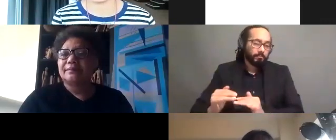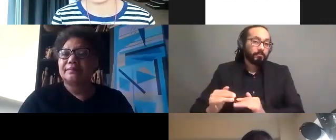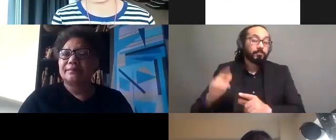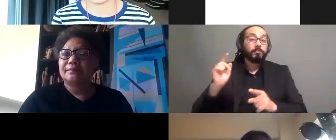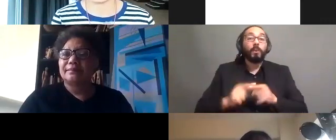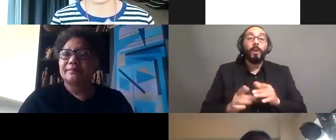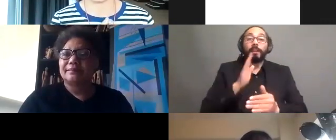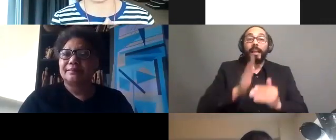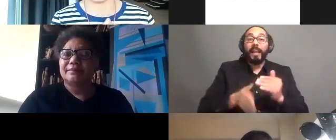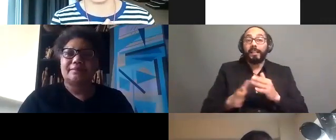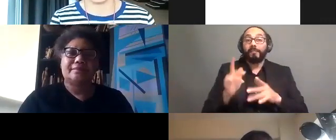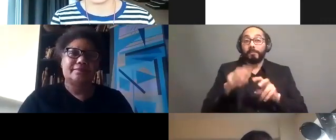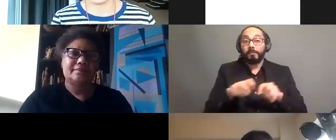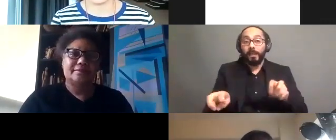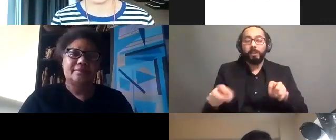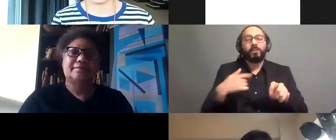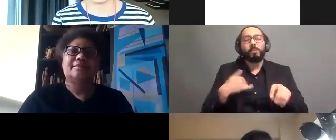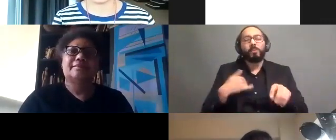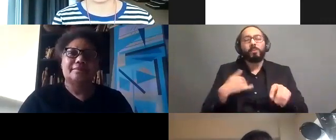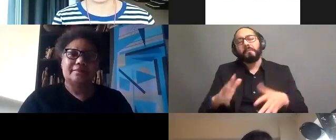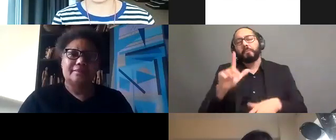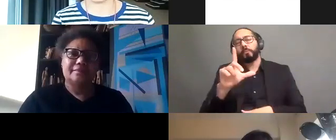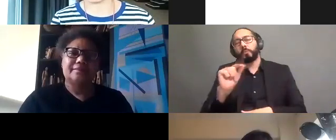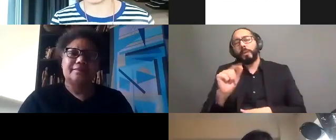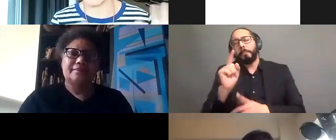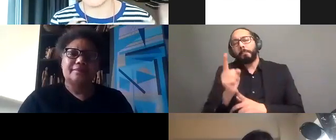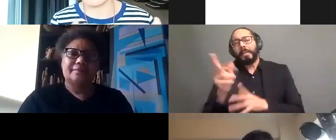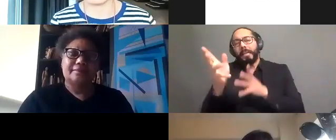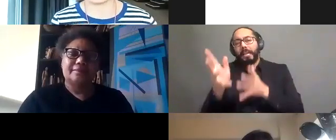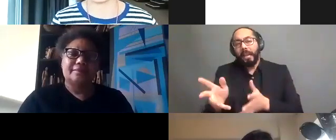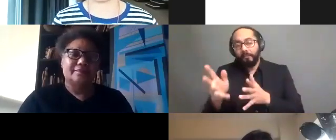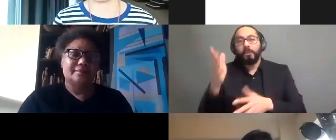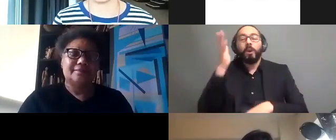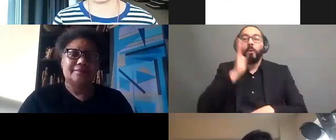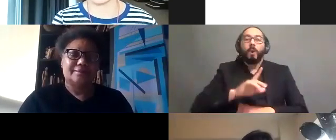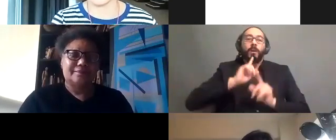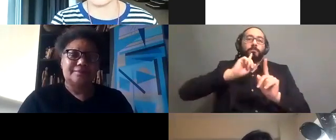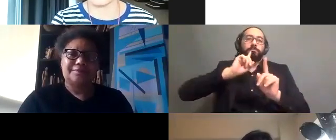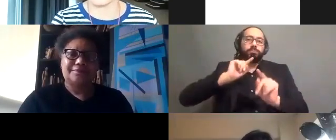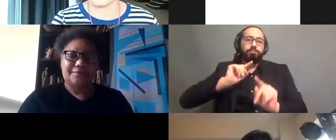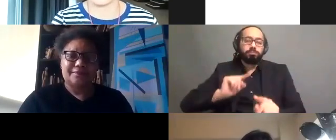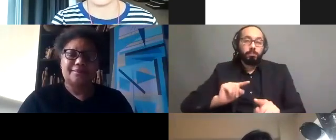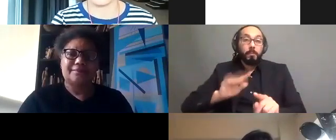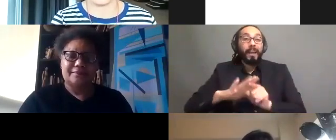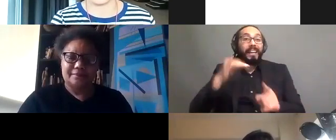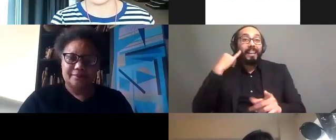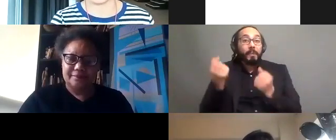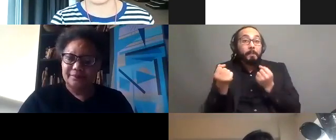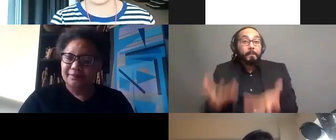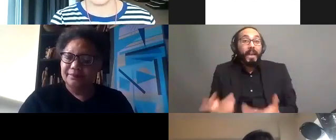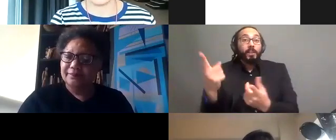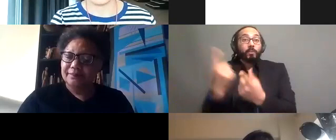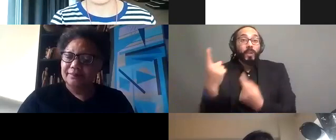to address your questions, and we apologize in advance if we're not able to get to your questions in the allotted